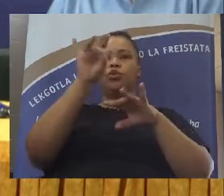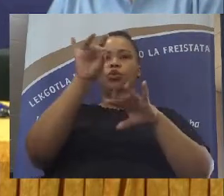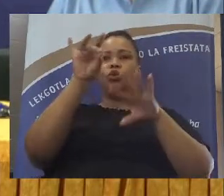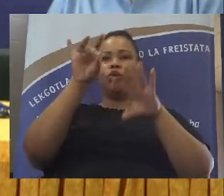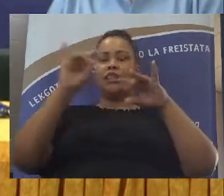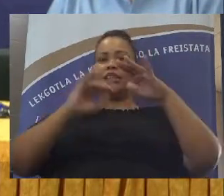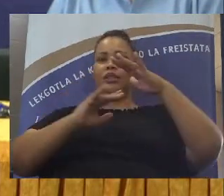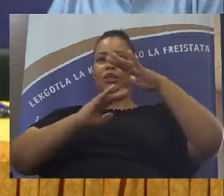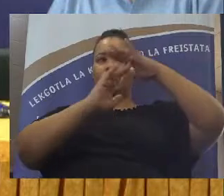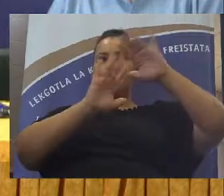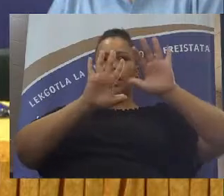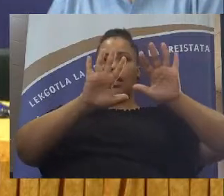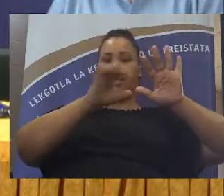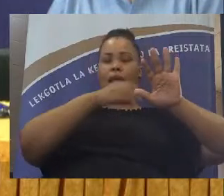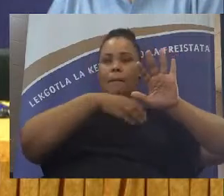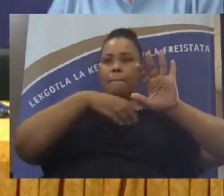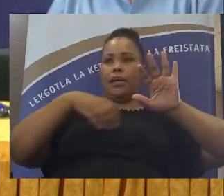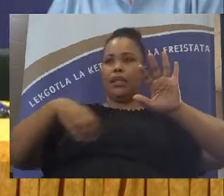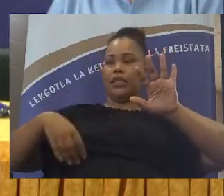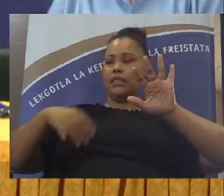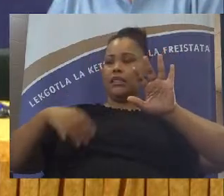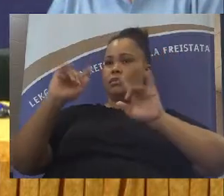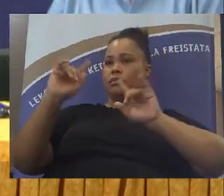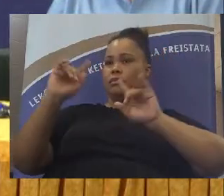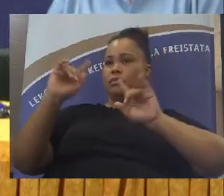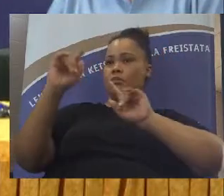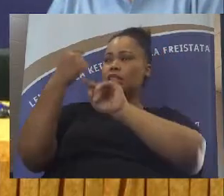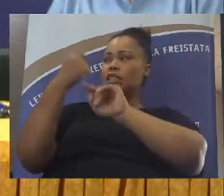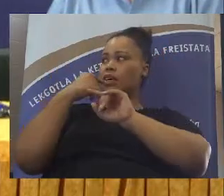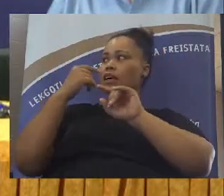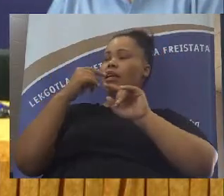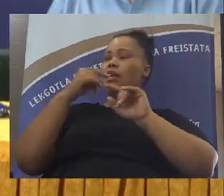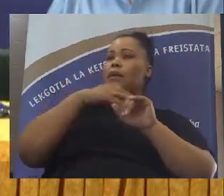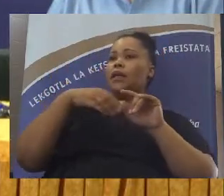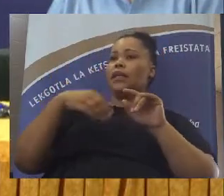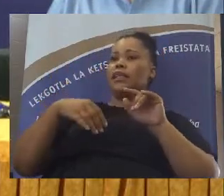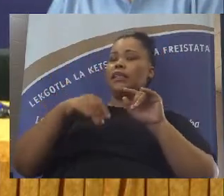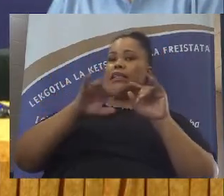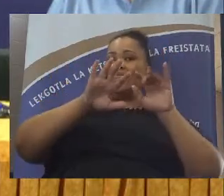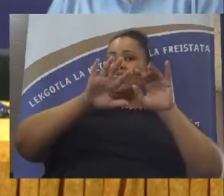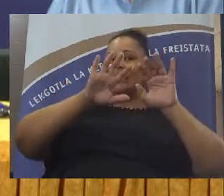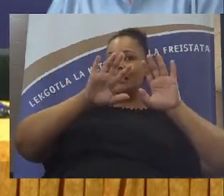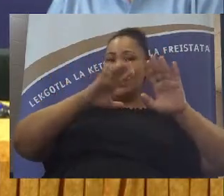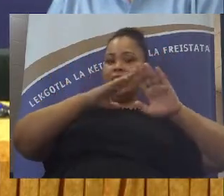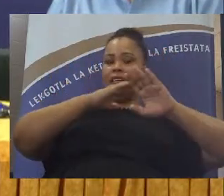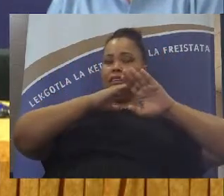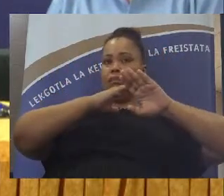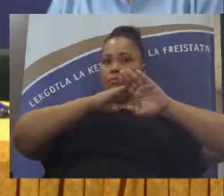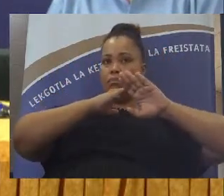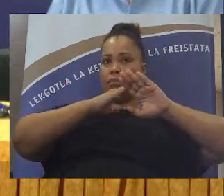to the president, and you say to the president, these are the 10 top red tapes.